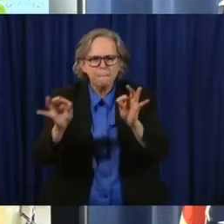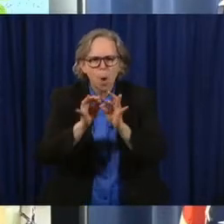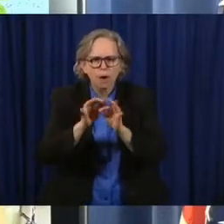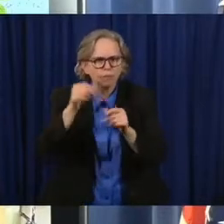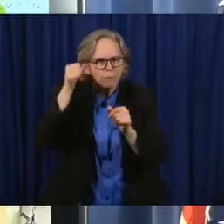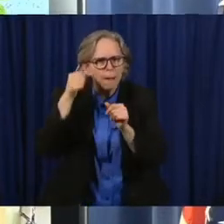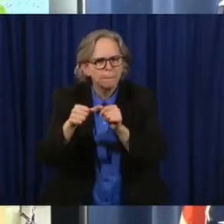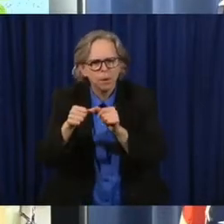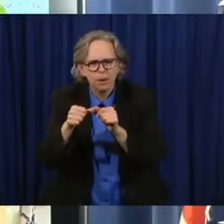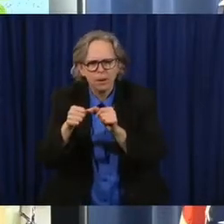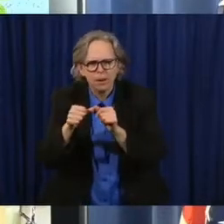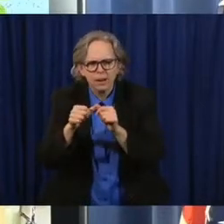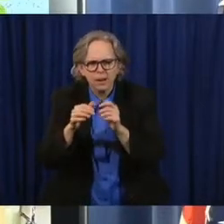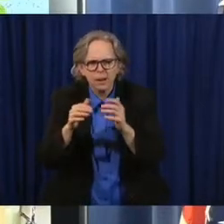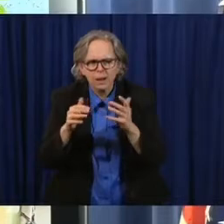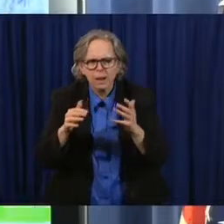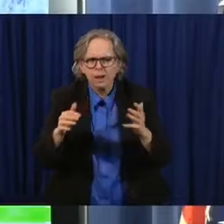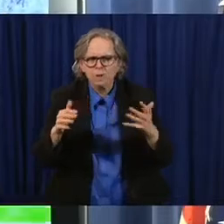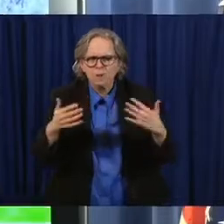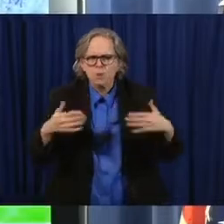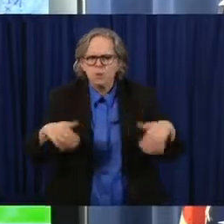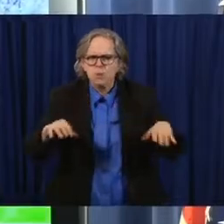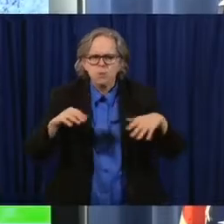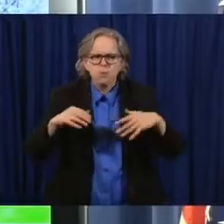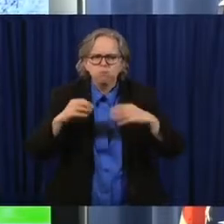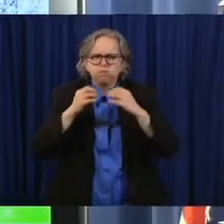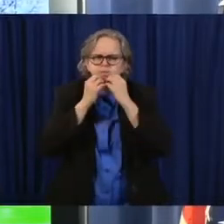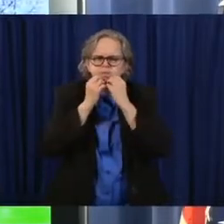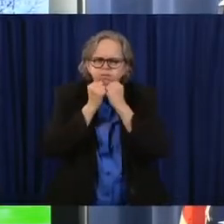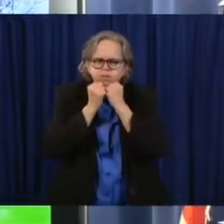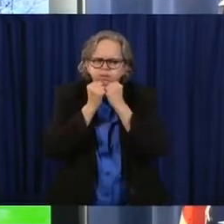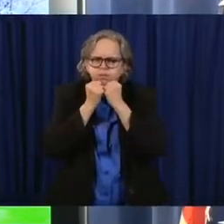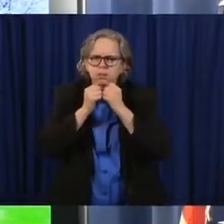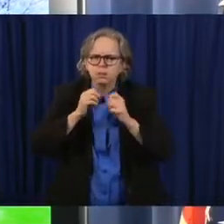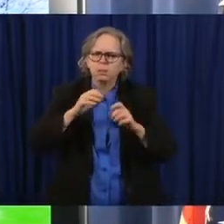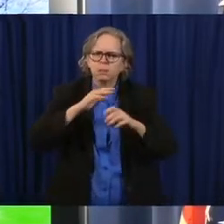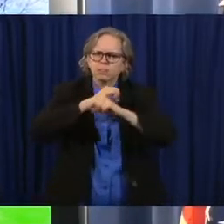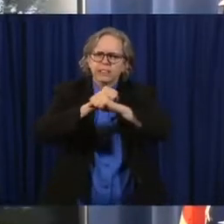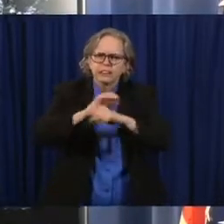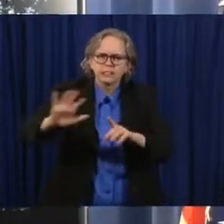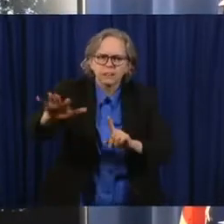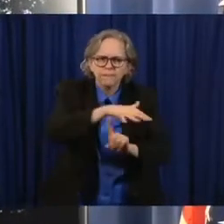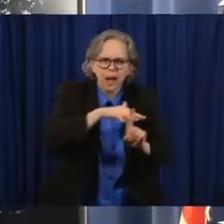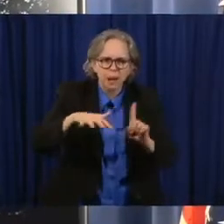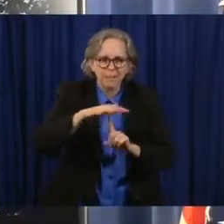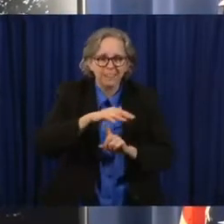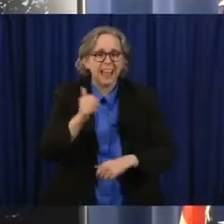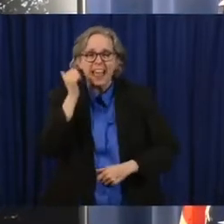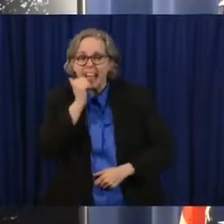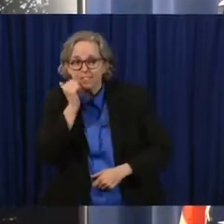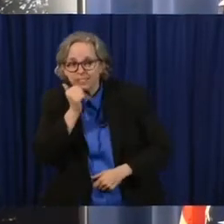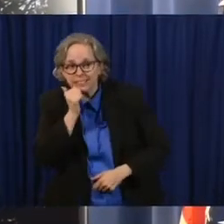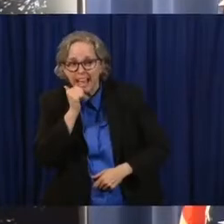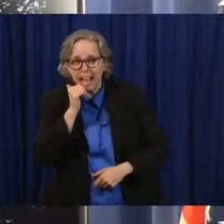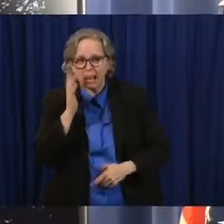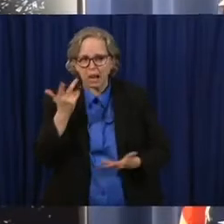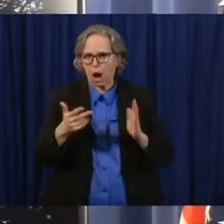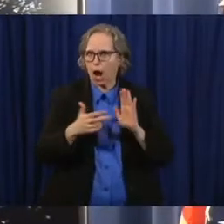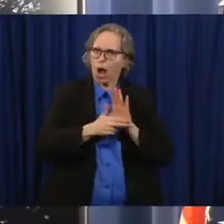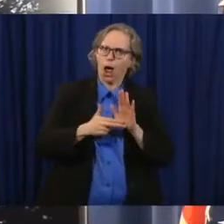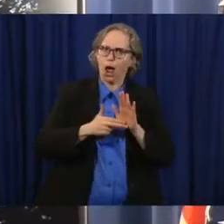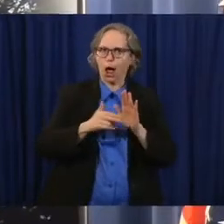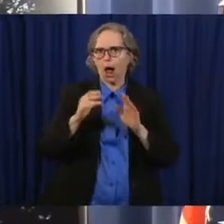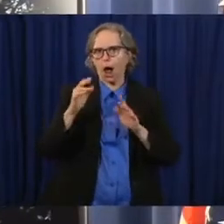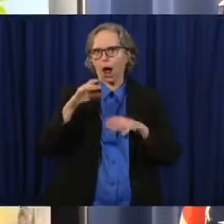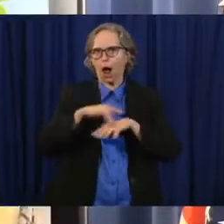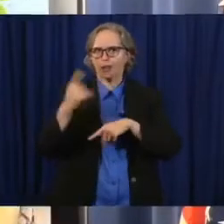of us to do our part to protect the environment. But every day can be Earth Day if we take a few simple steps to make sure that we keep Ohio beautiful